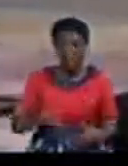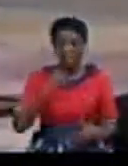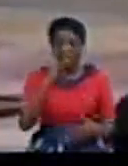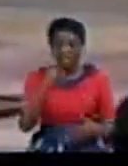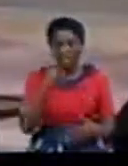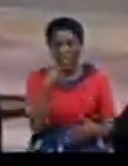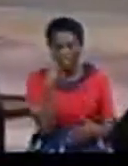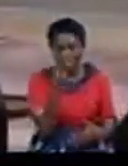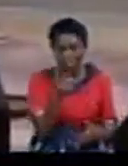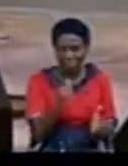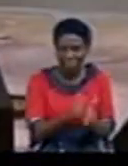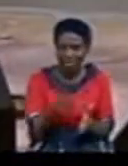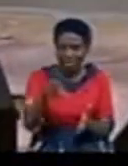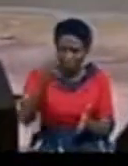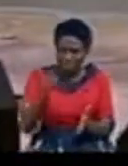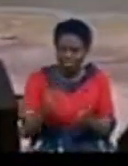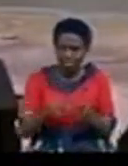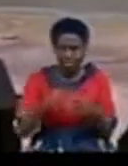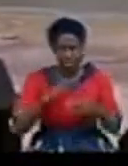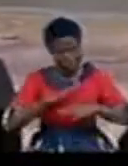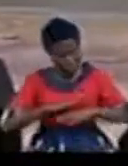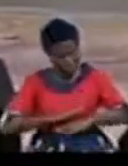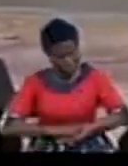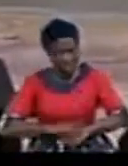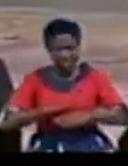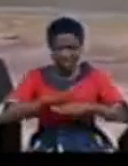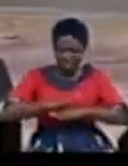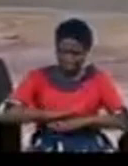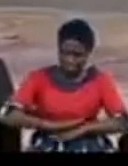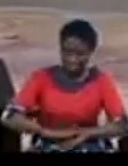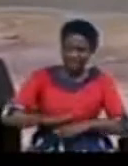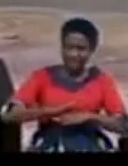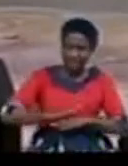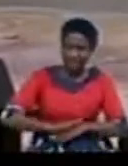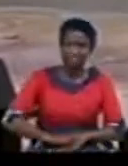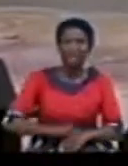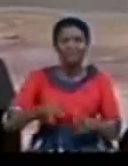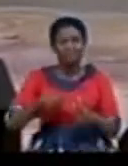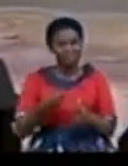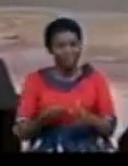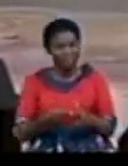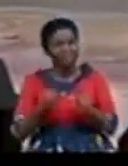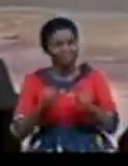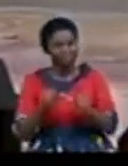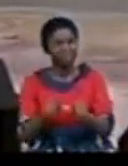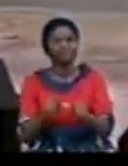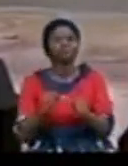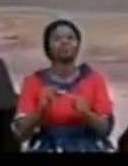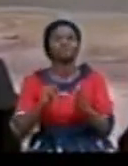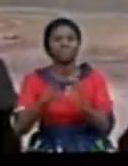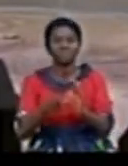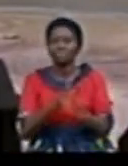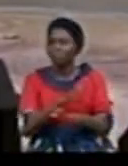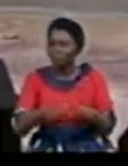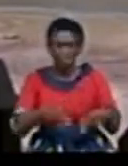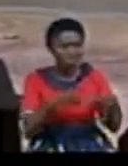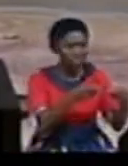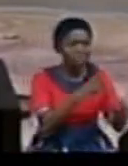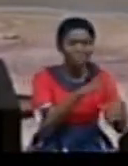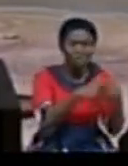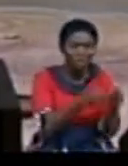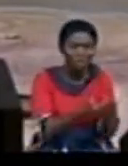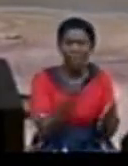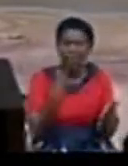slow down, rest for some time, relax, and then move on. Don't give all the credit to the